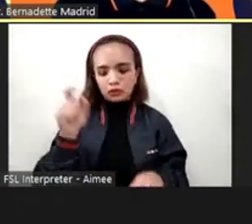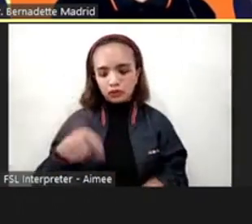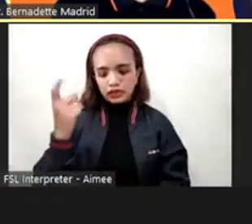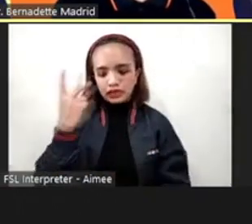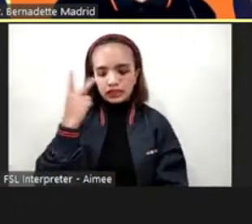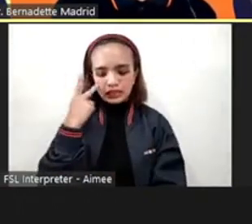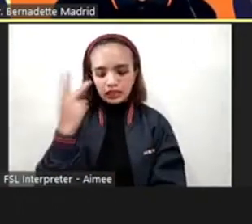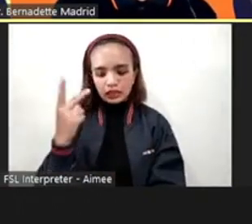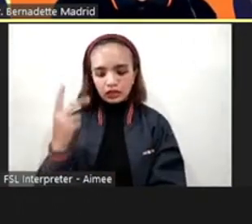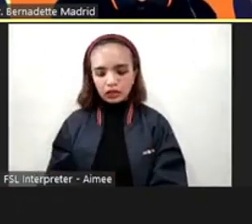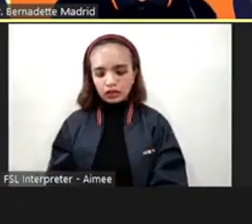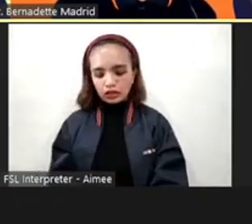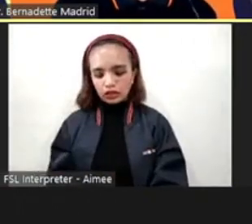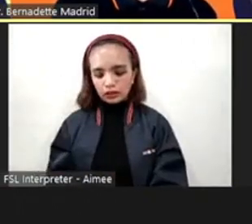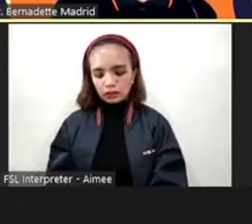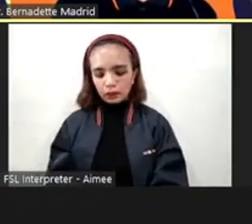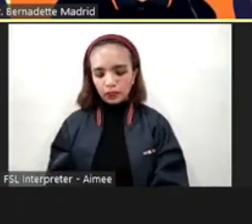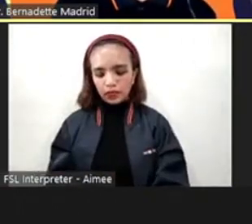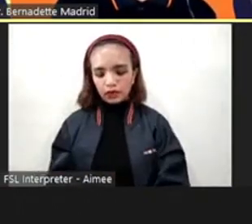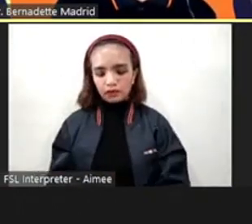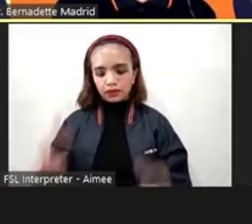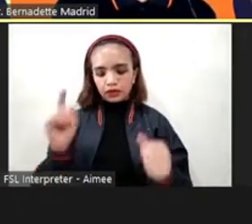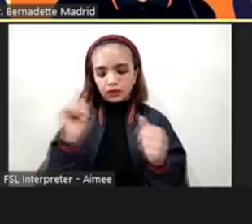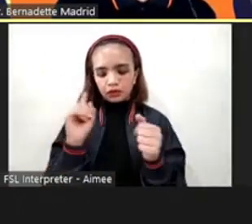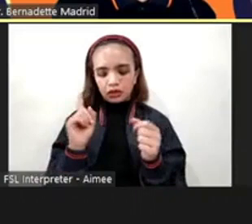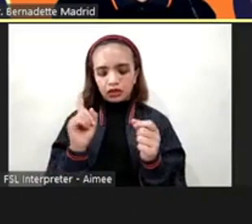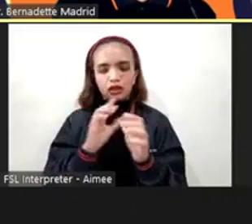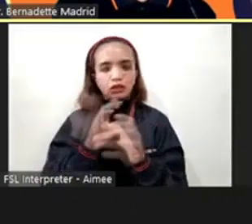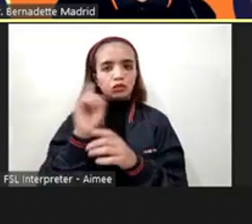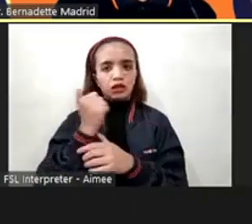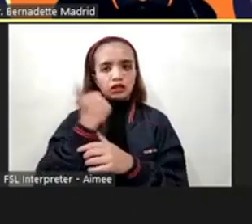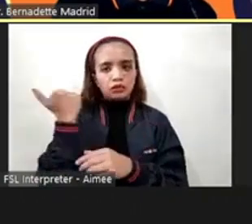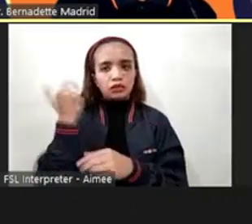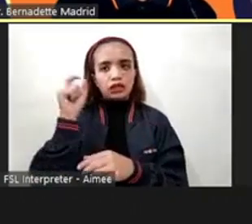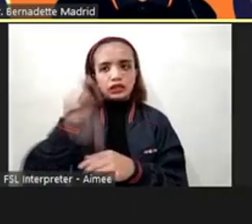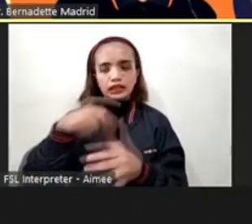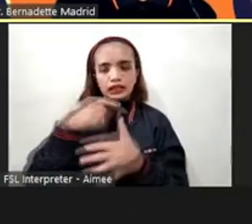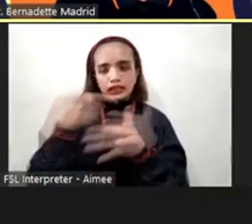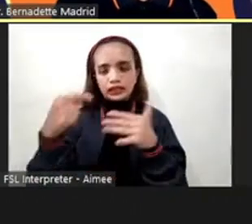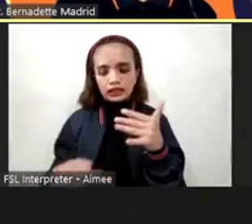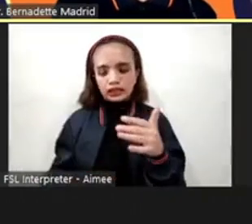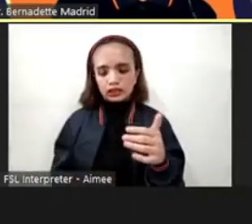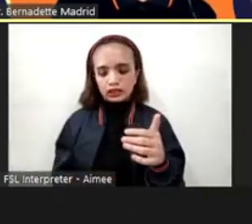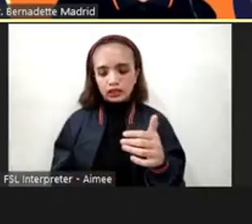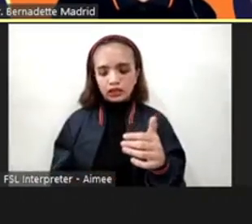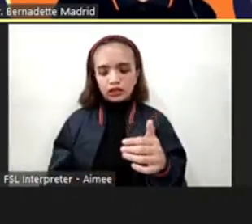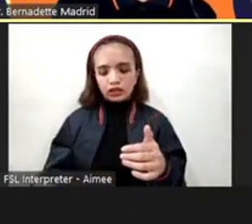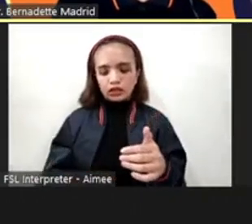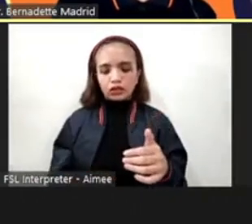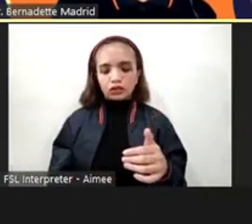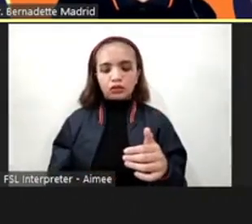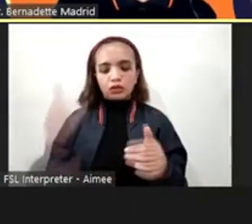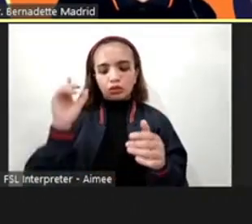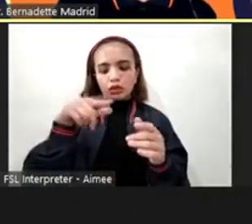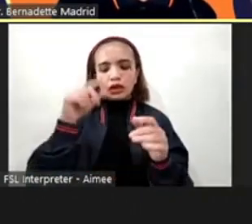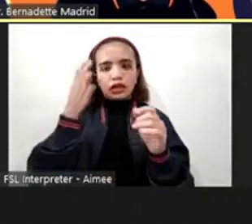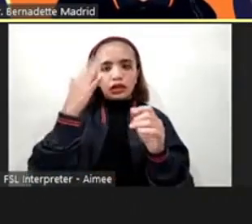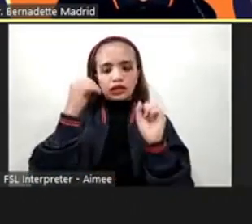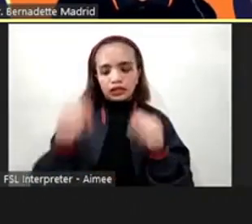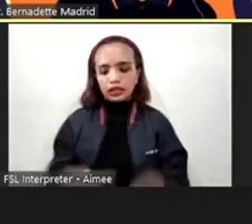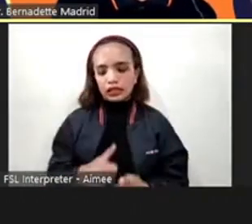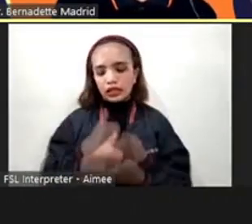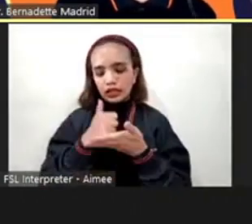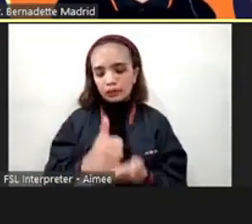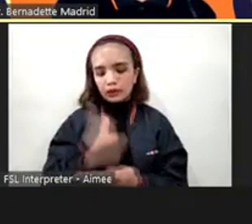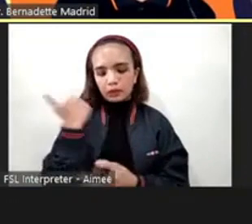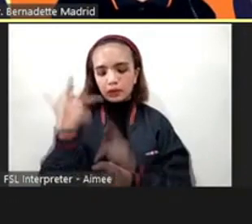other to see what the other needs, because you may be able to help that other person, and